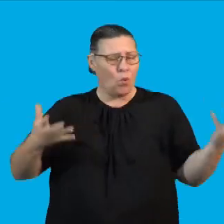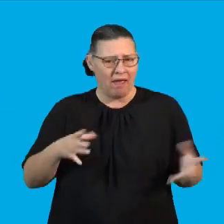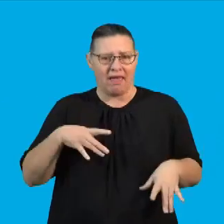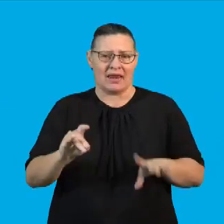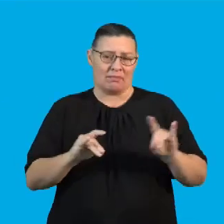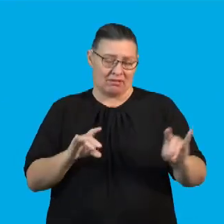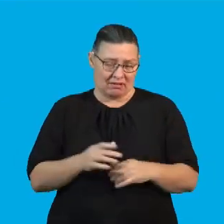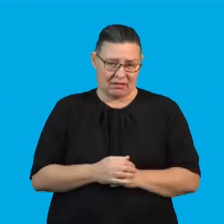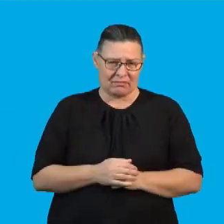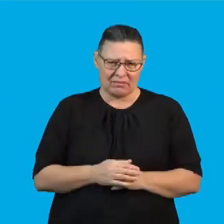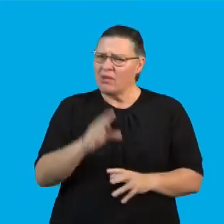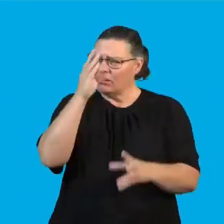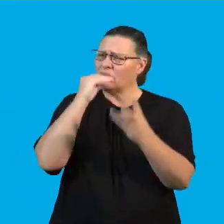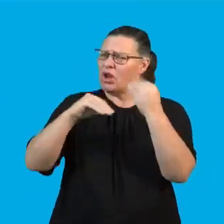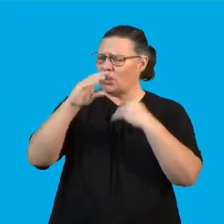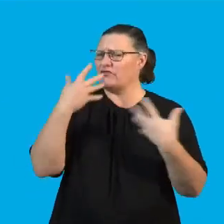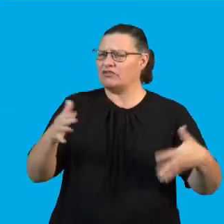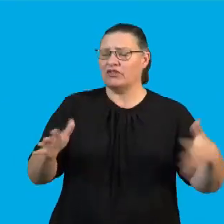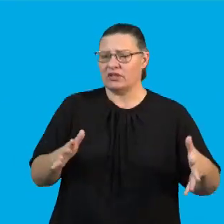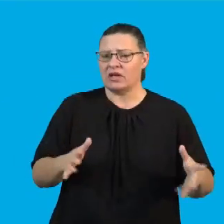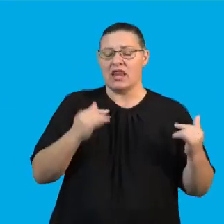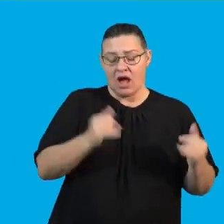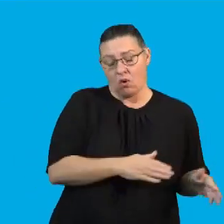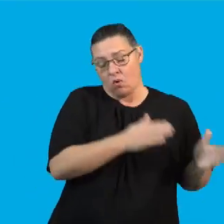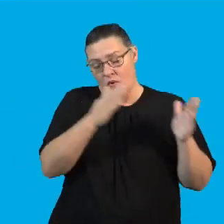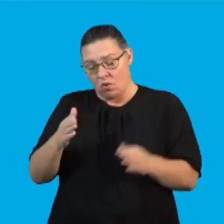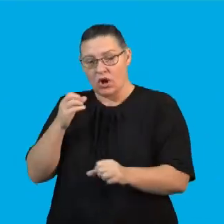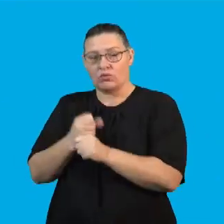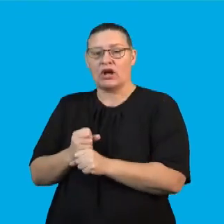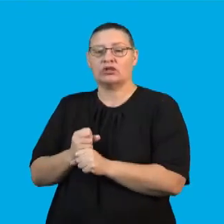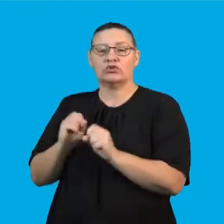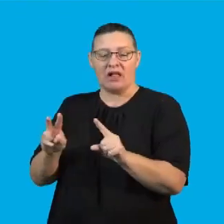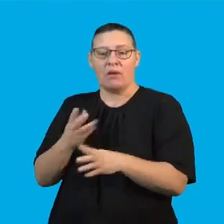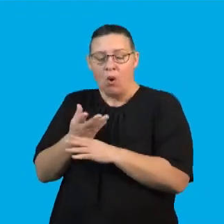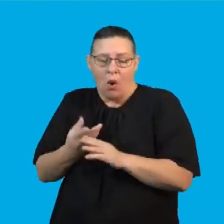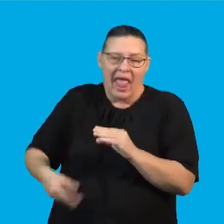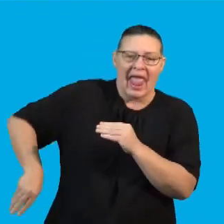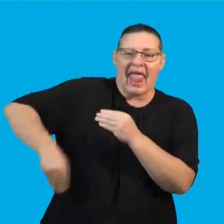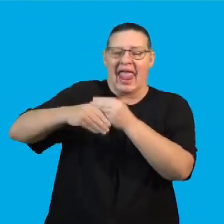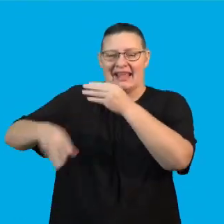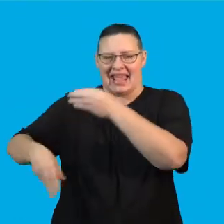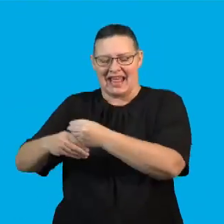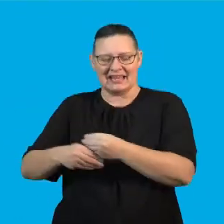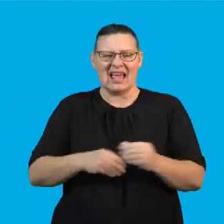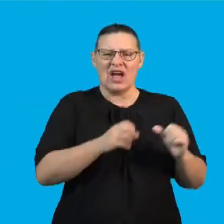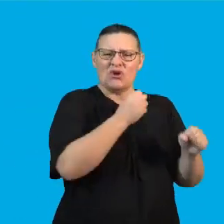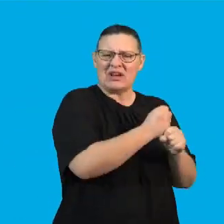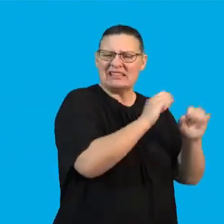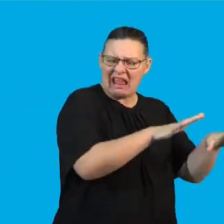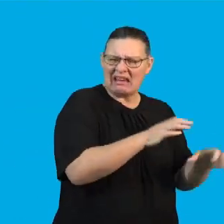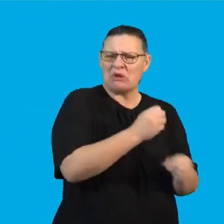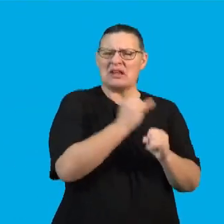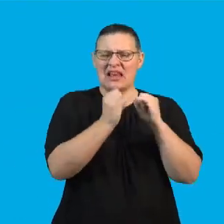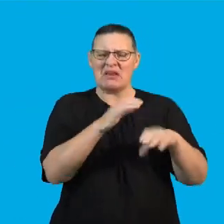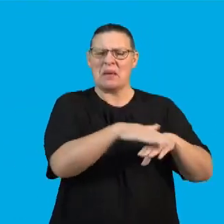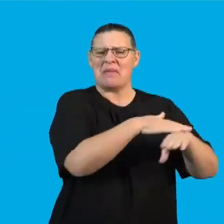animals. We have learned about this. So this is a build-up in grade 12. Grade 12 has more flesh now, unlike grade 11 and